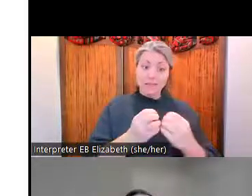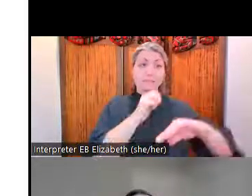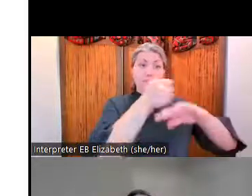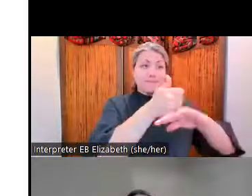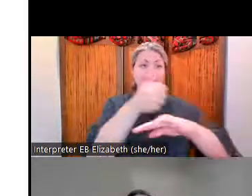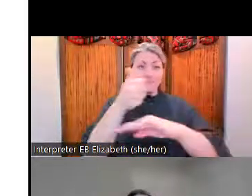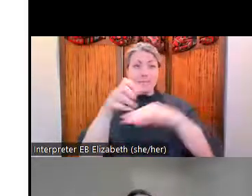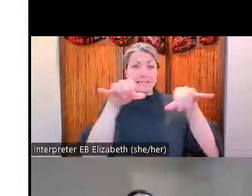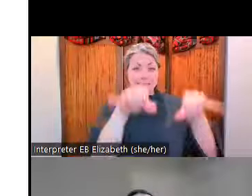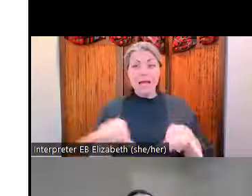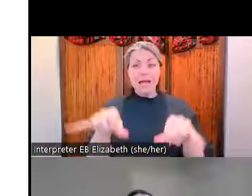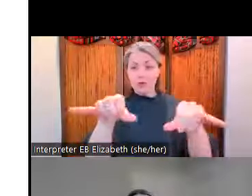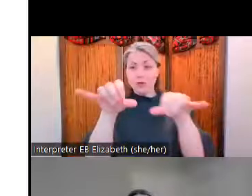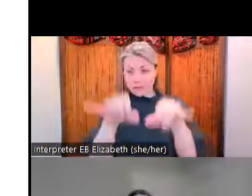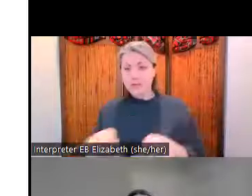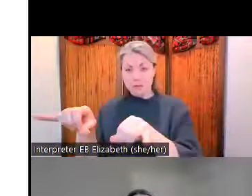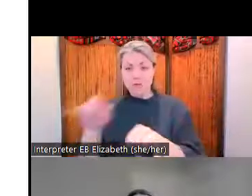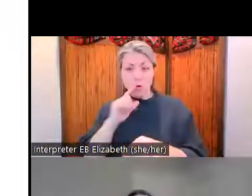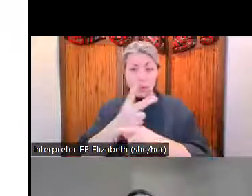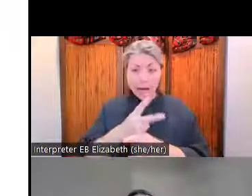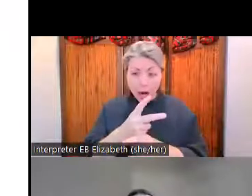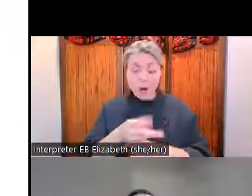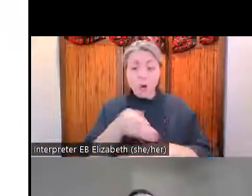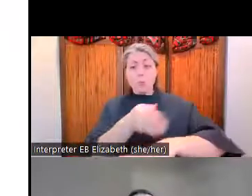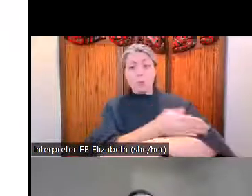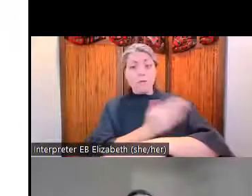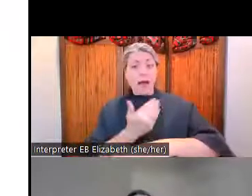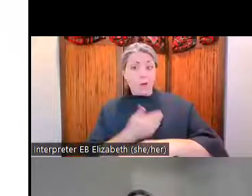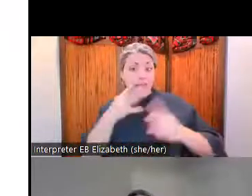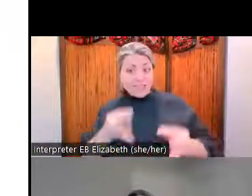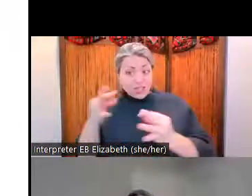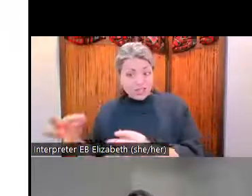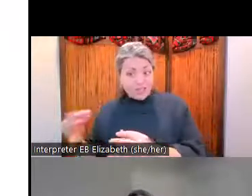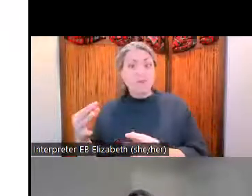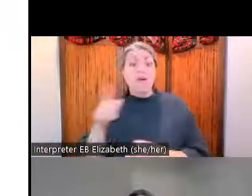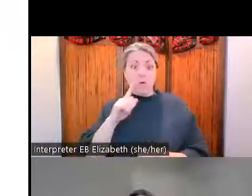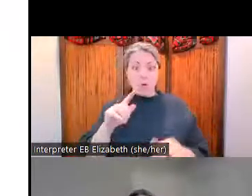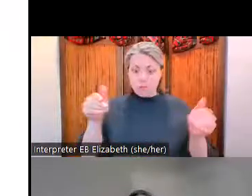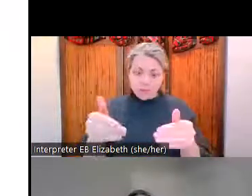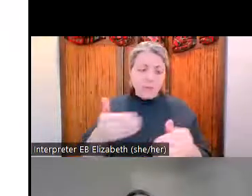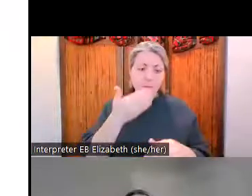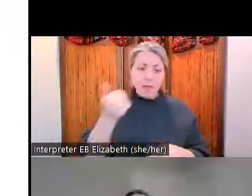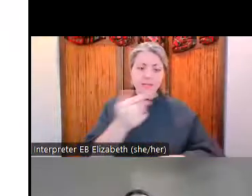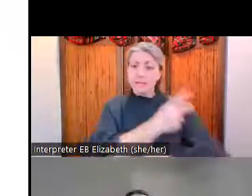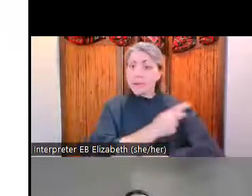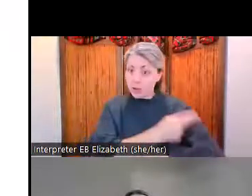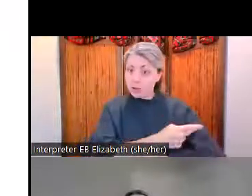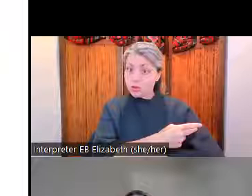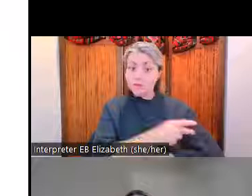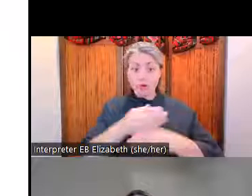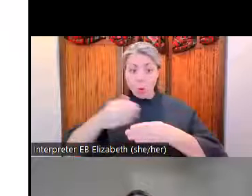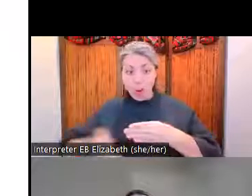us have standards of care, improve our clinical decision-making, and focus on the best patient outcomes. So